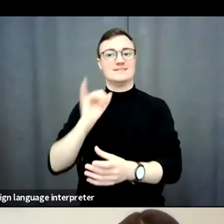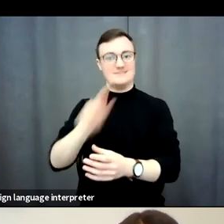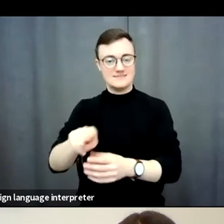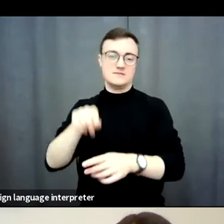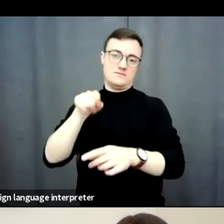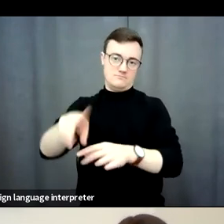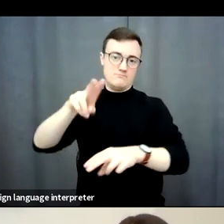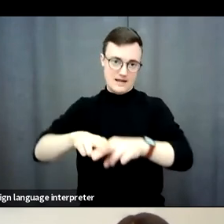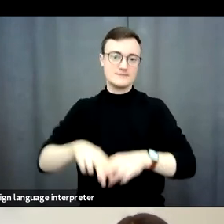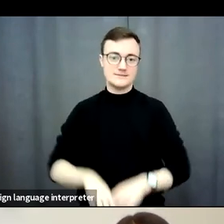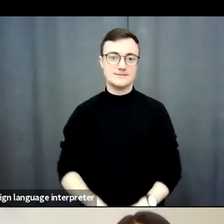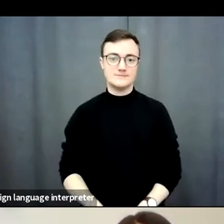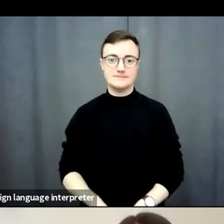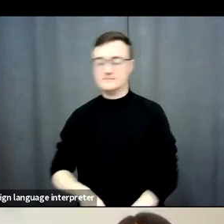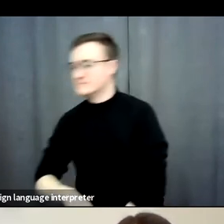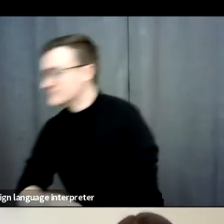So how did we do?